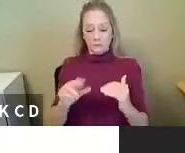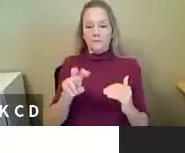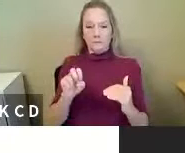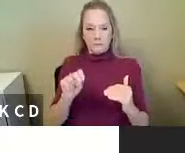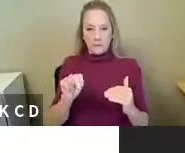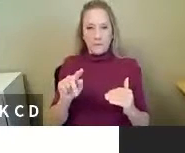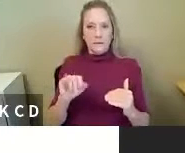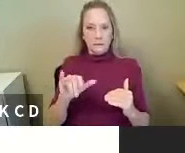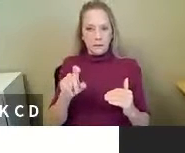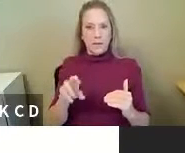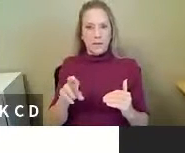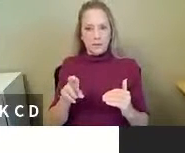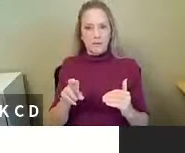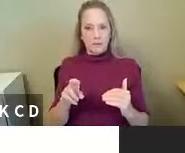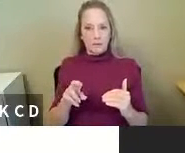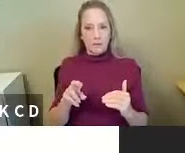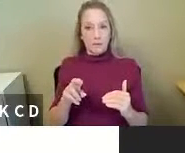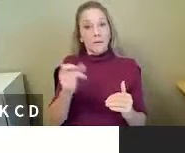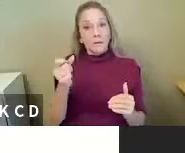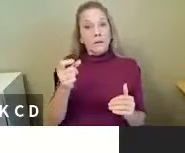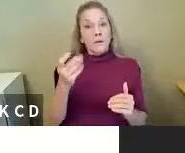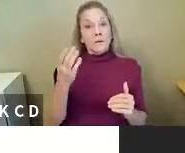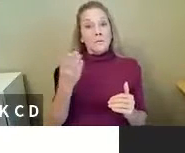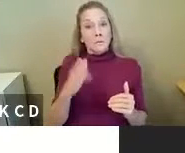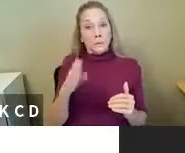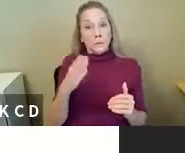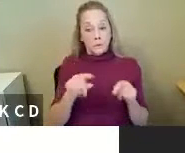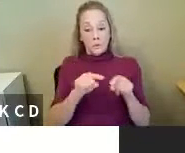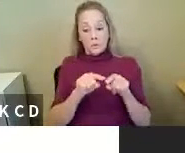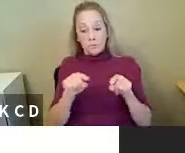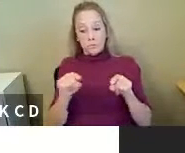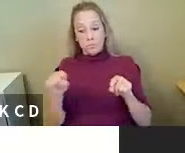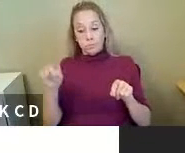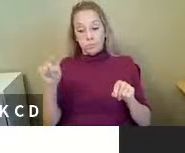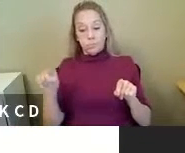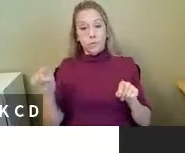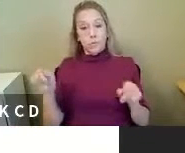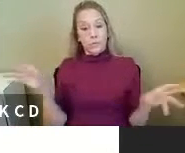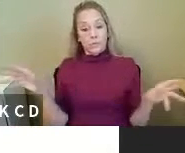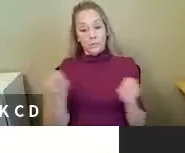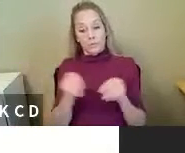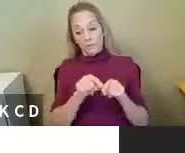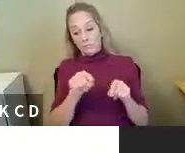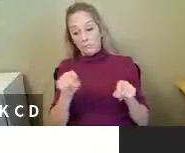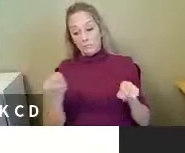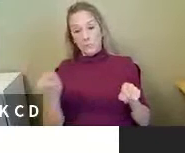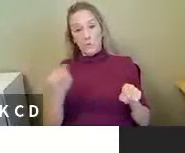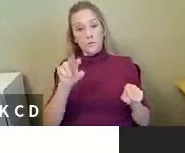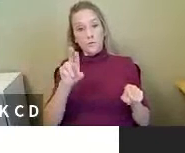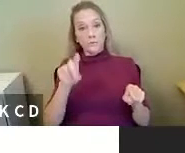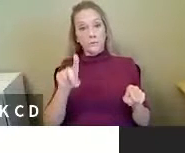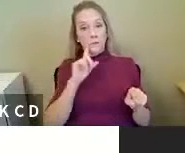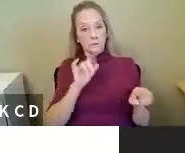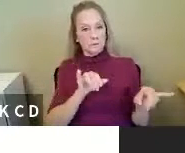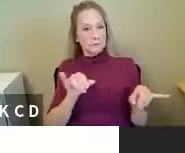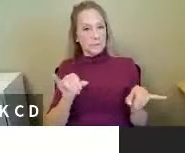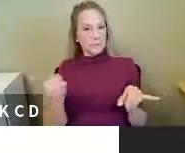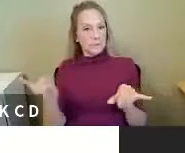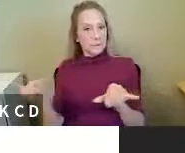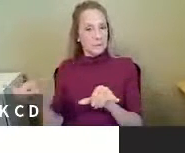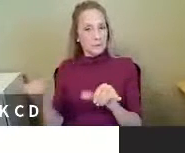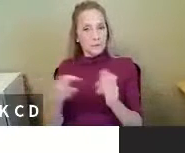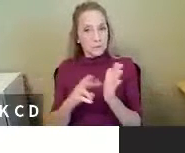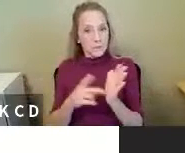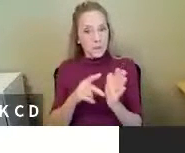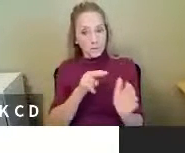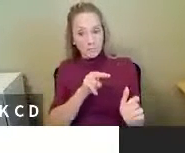happening. First of all, the blue lines, the overall trend, even though the scales are different, the overall trend looks about the same. And so really what that